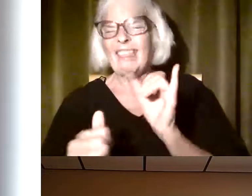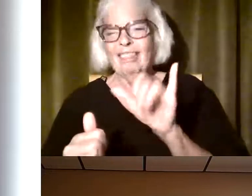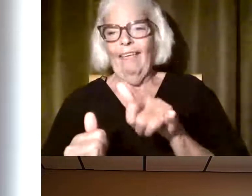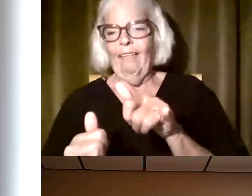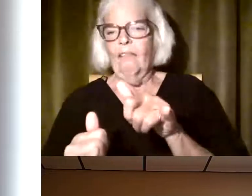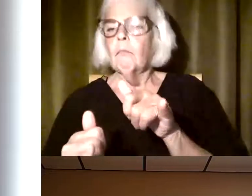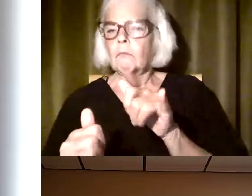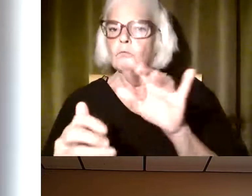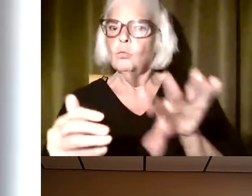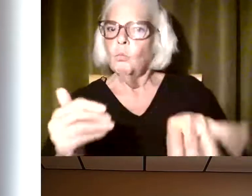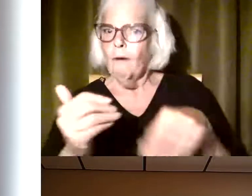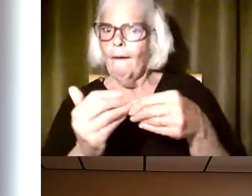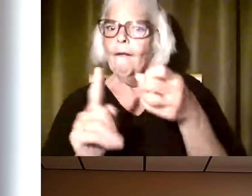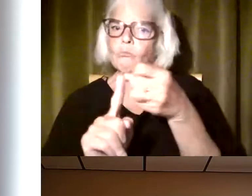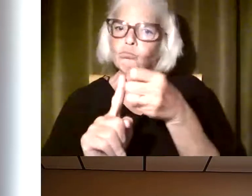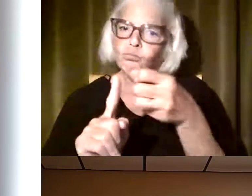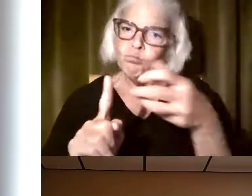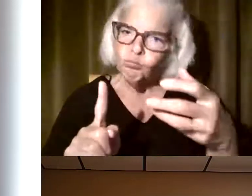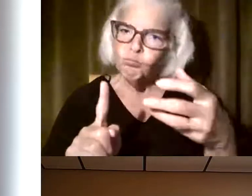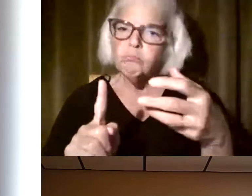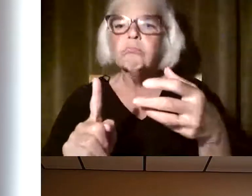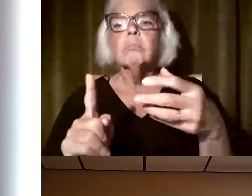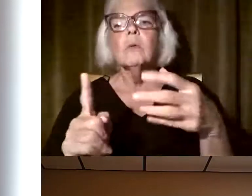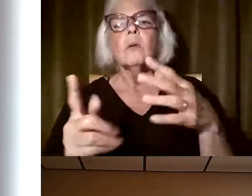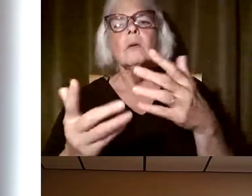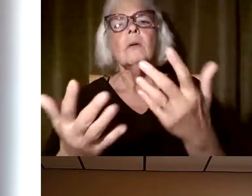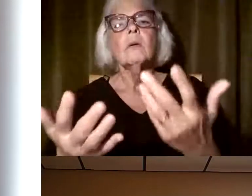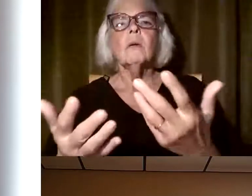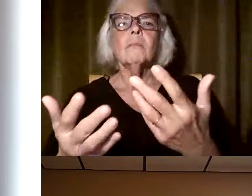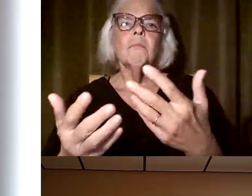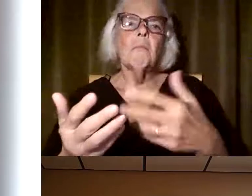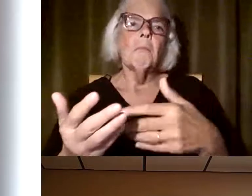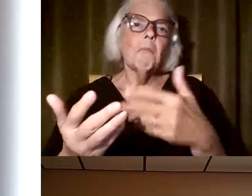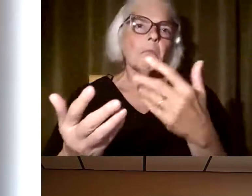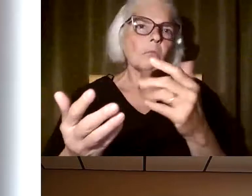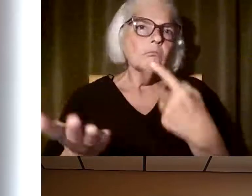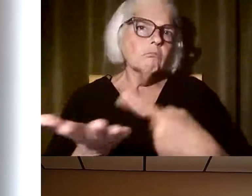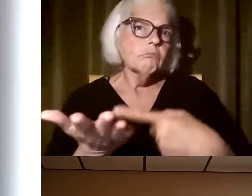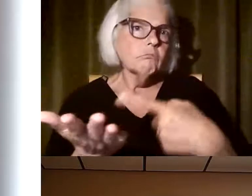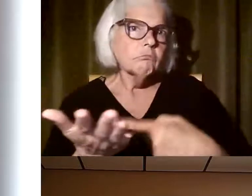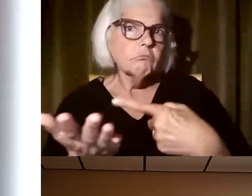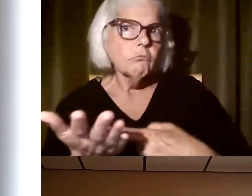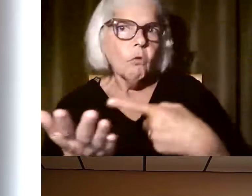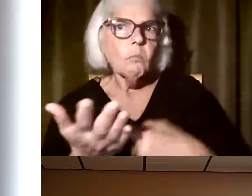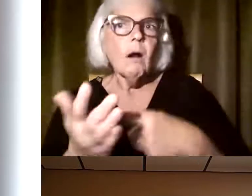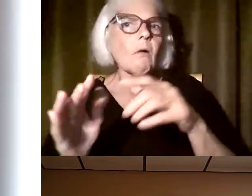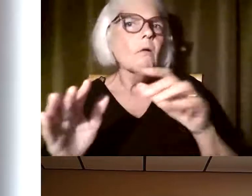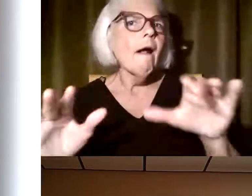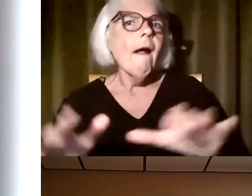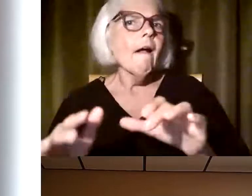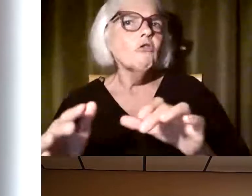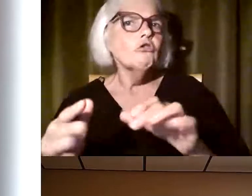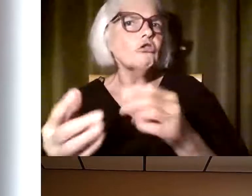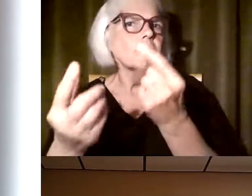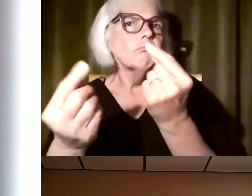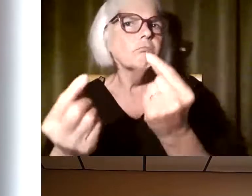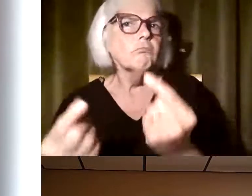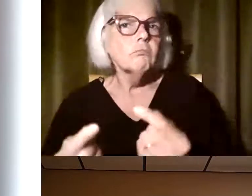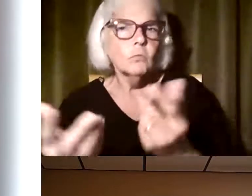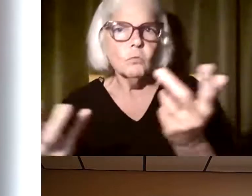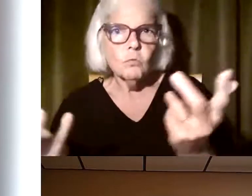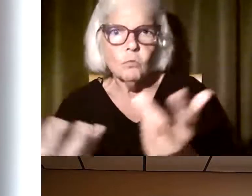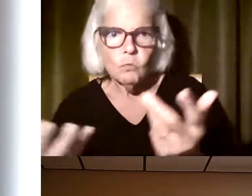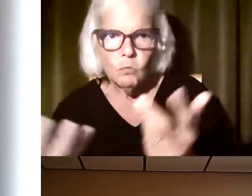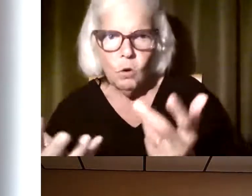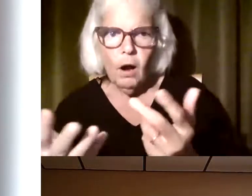and some additional actions the Vermont Health Department and the state are taking with especially this big transition away